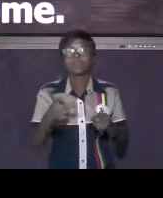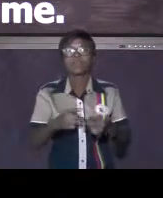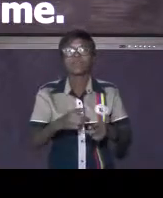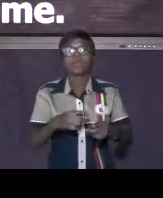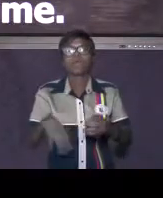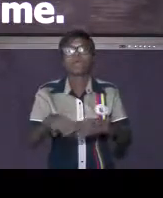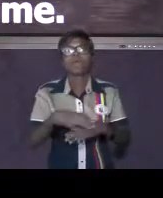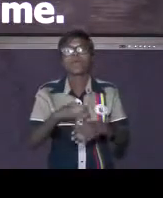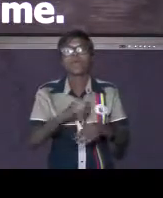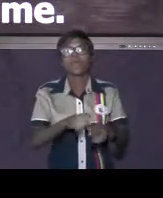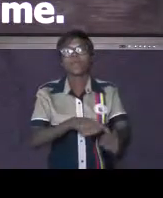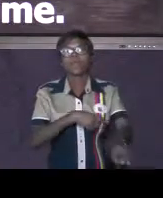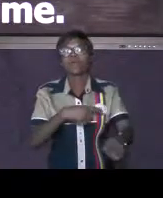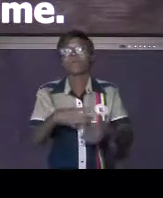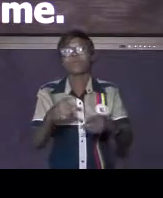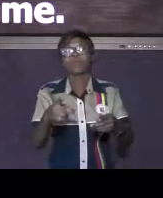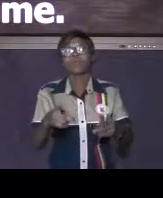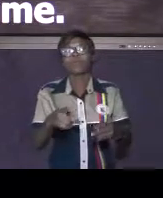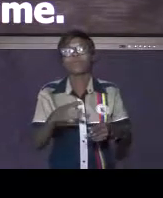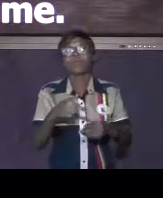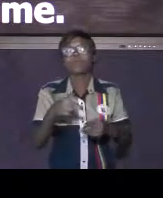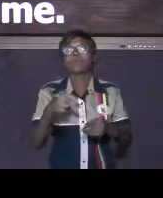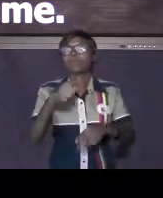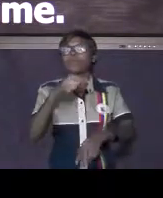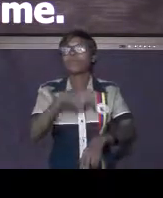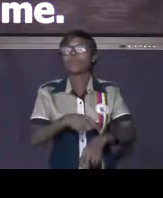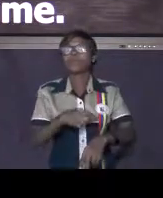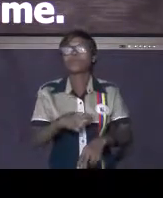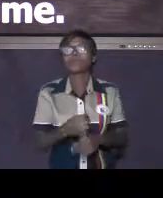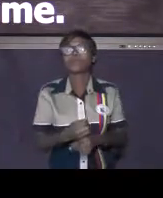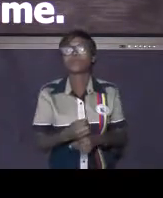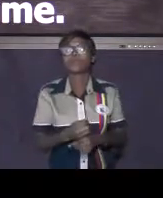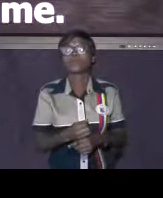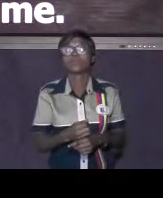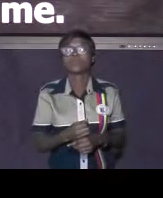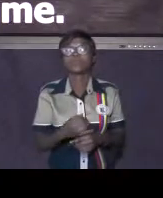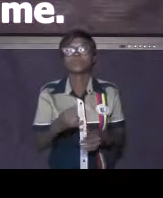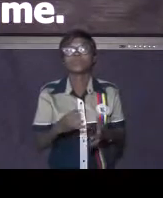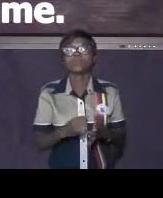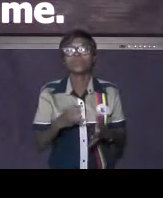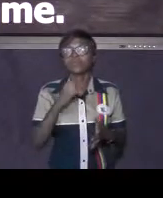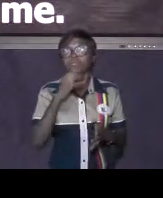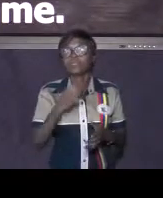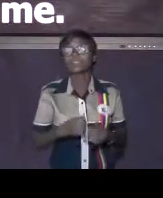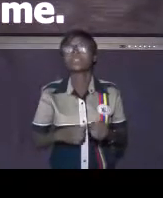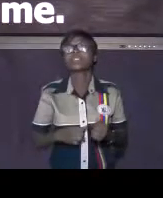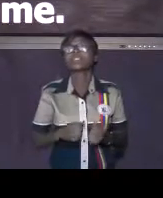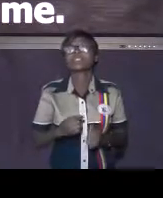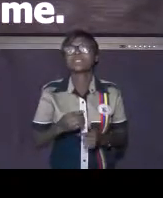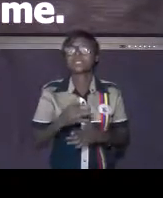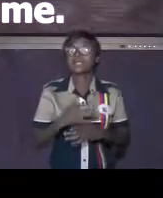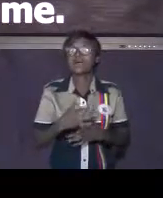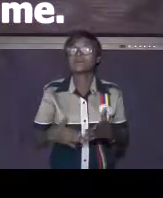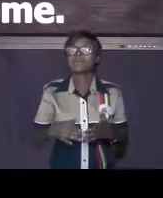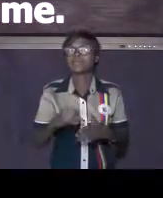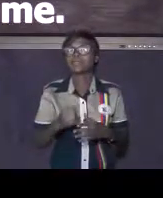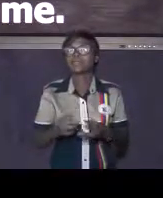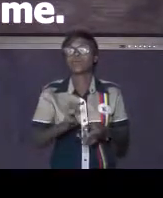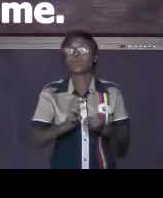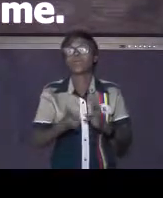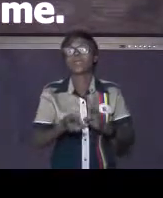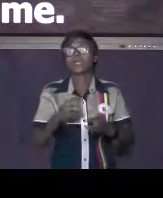period of time. So climate is the average weather in a given area over a